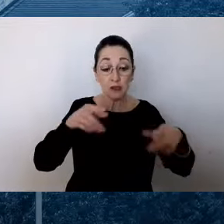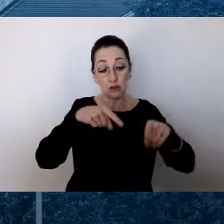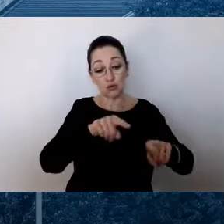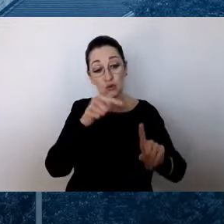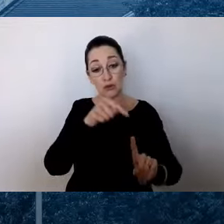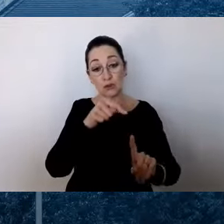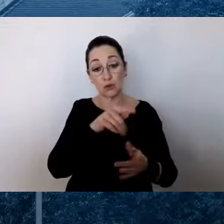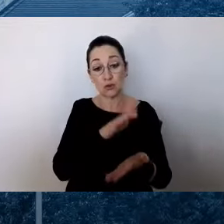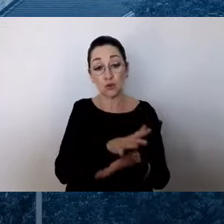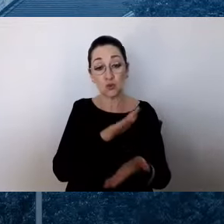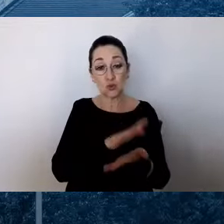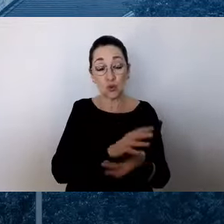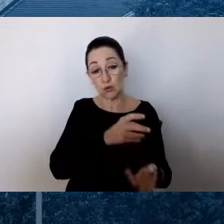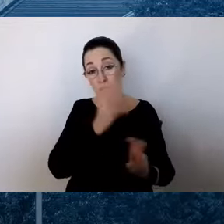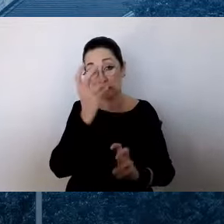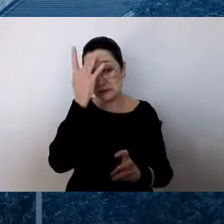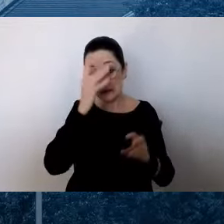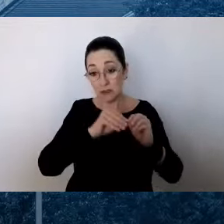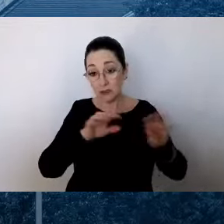Rattay, would you?